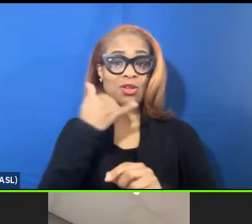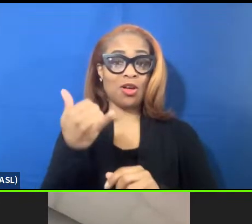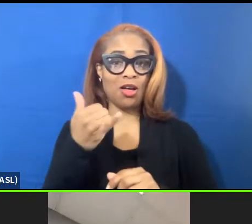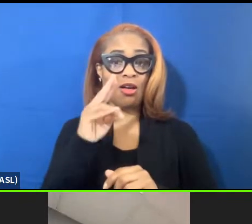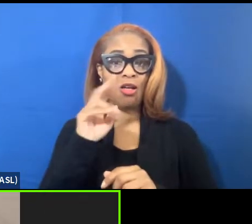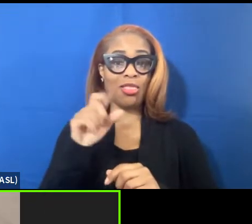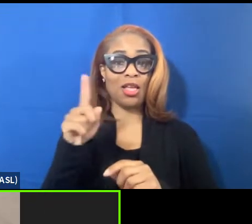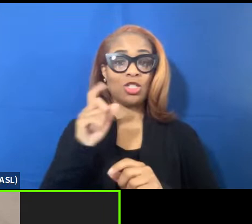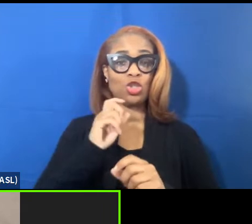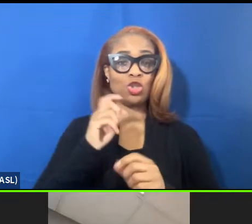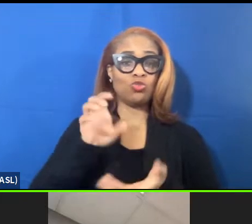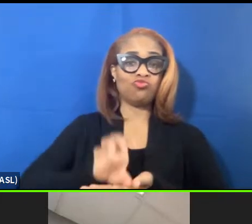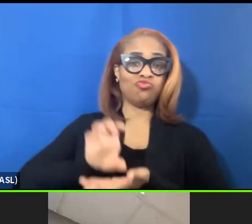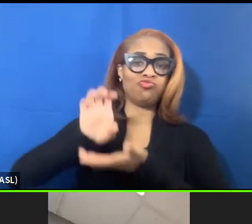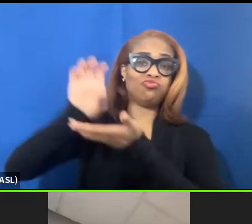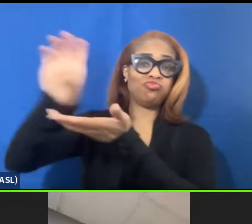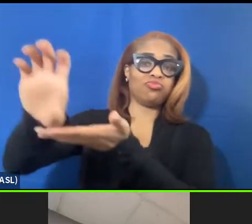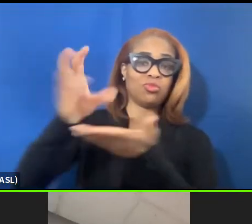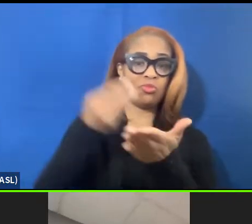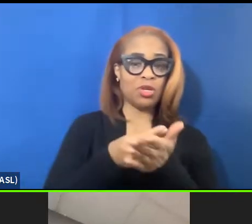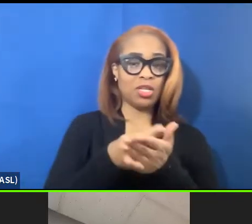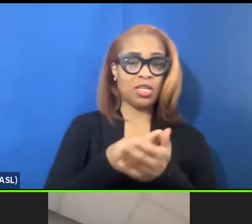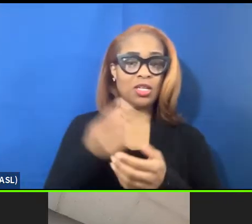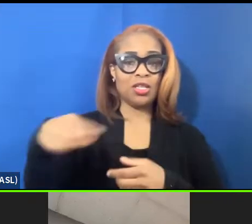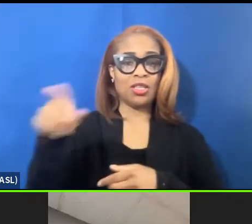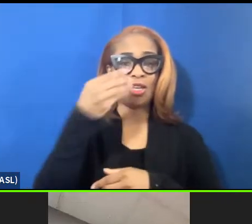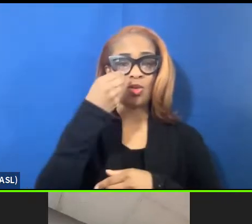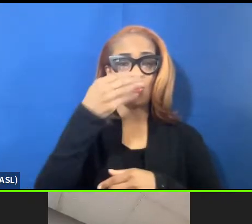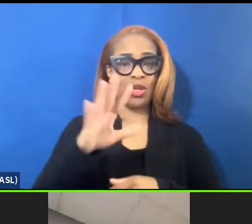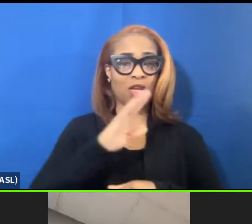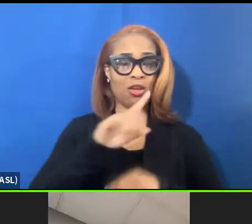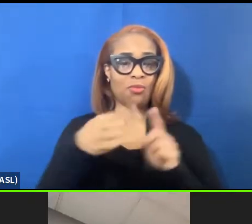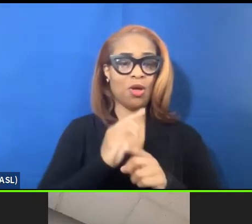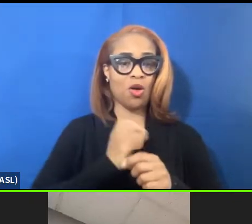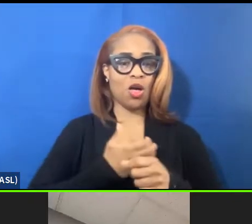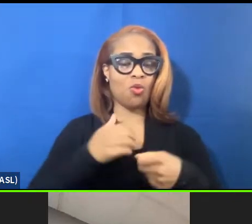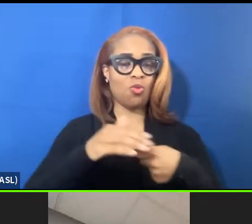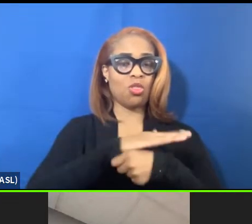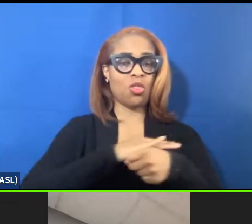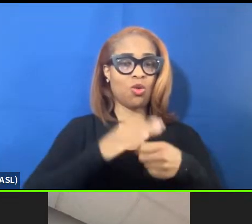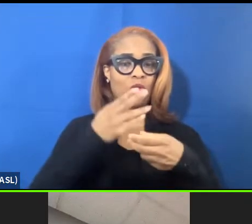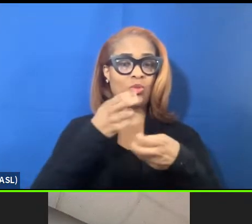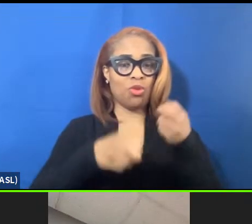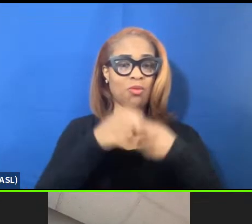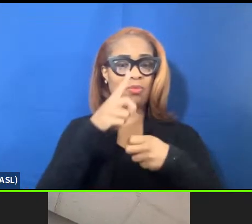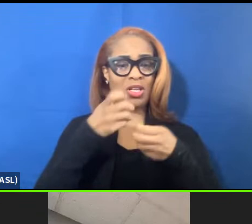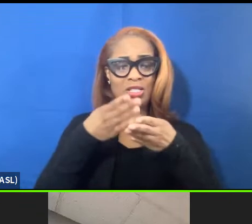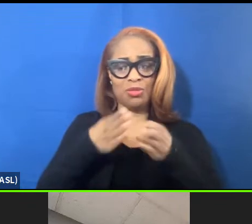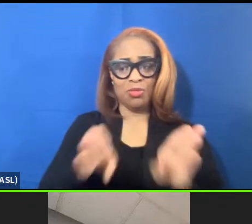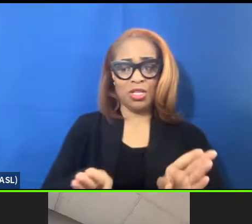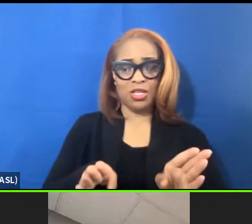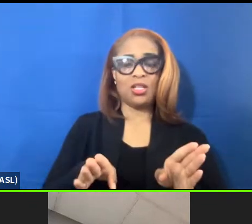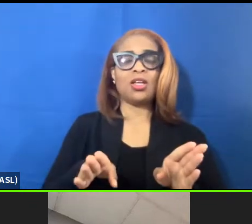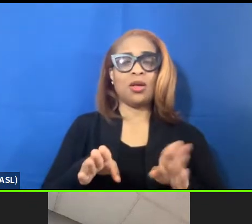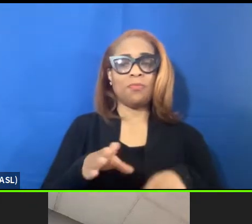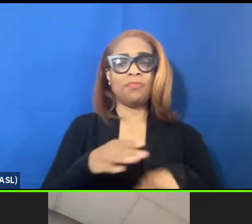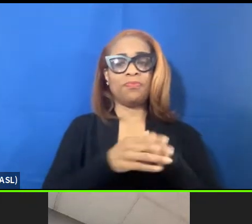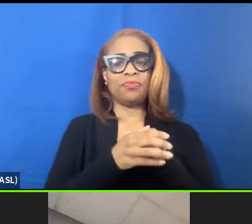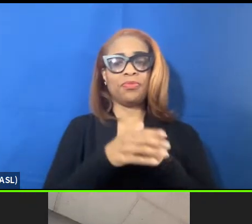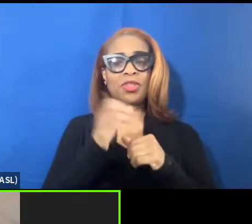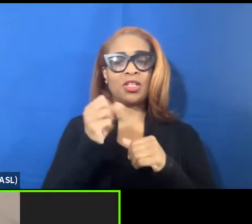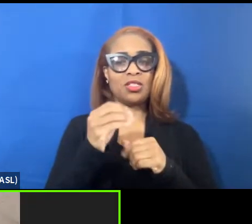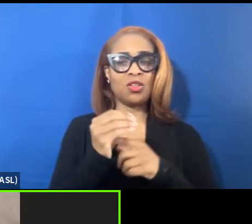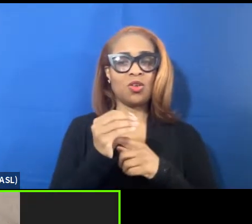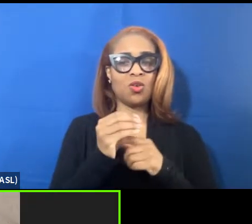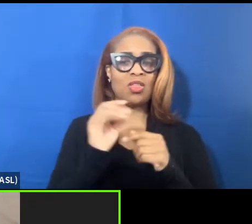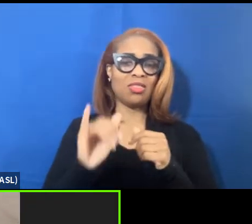donor uh but they don't care about our local issues because we've been split up uh in our local community and misaligned um and that's